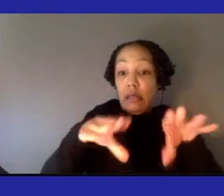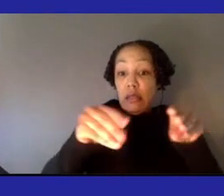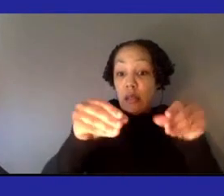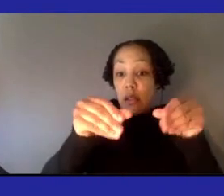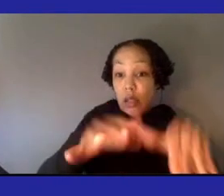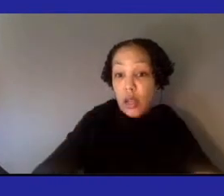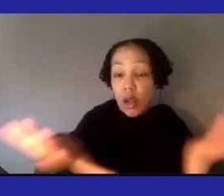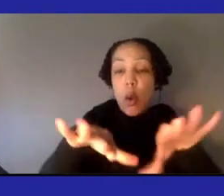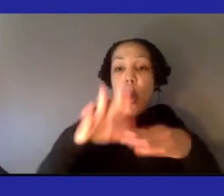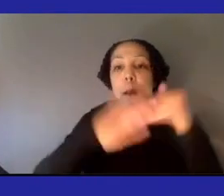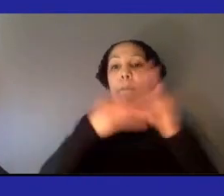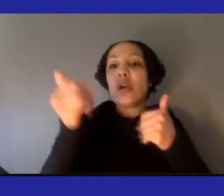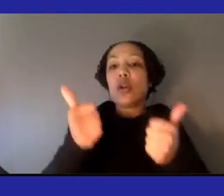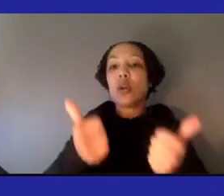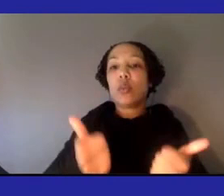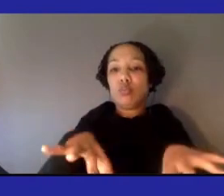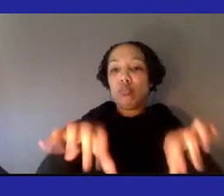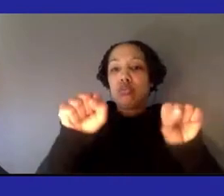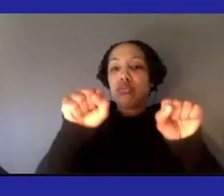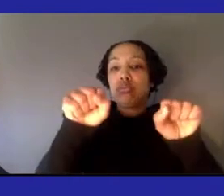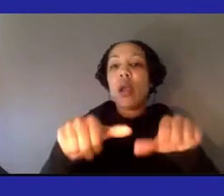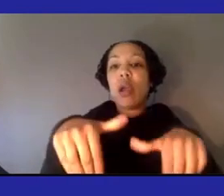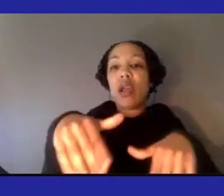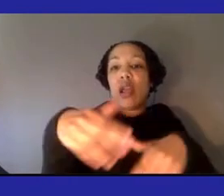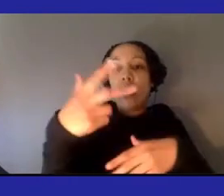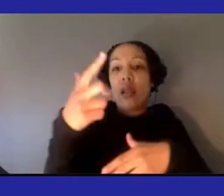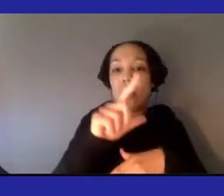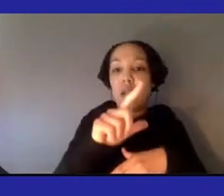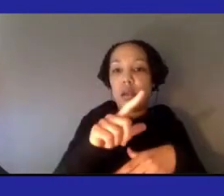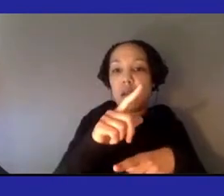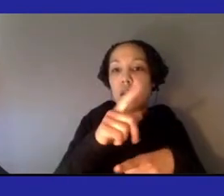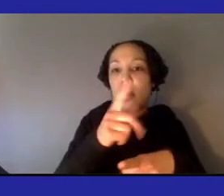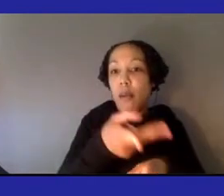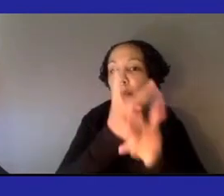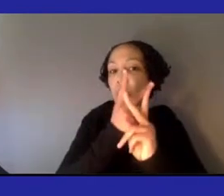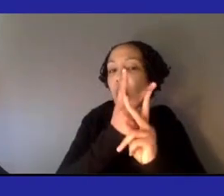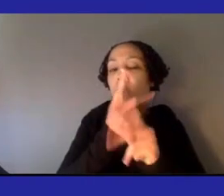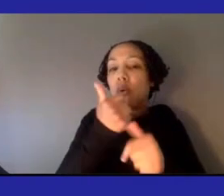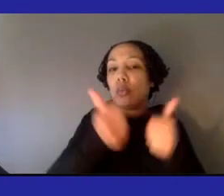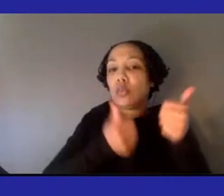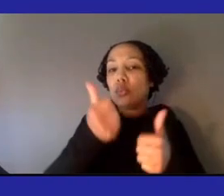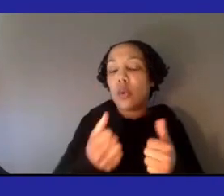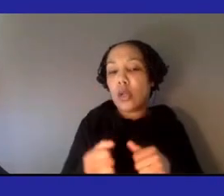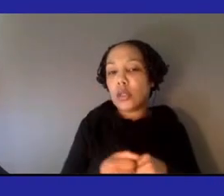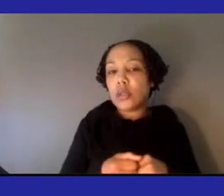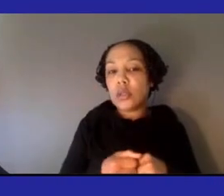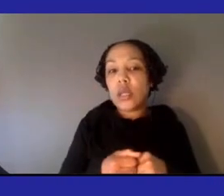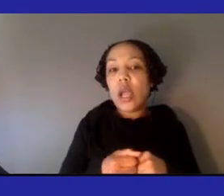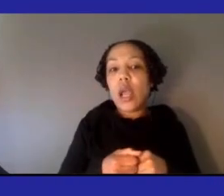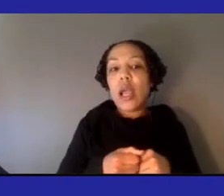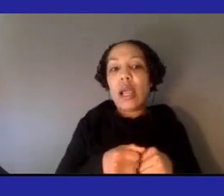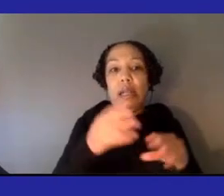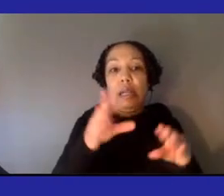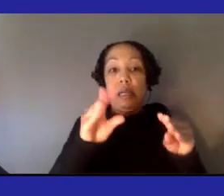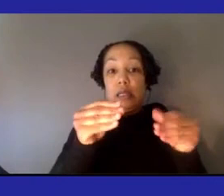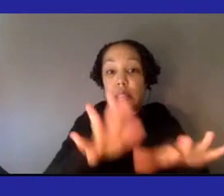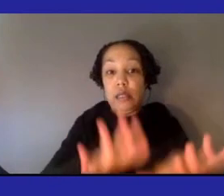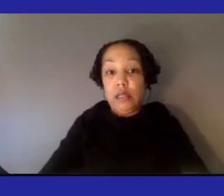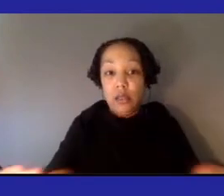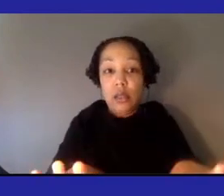new development that was implemented. It's a new housing development. I think 20, 25